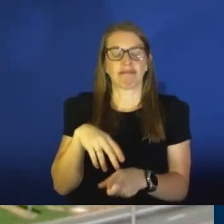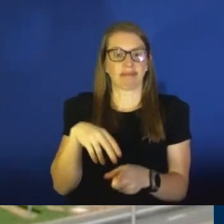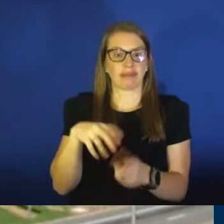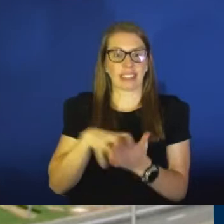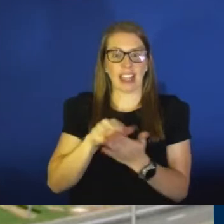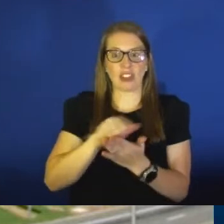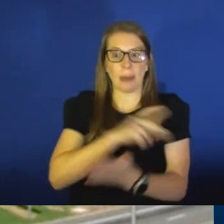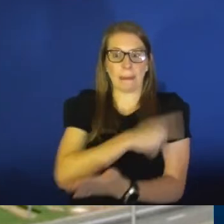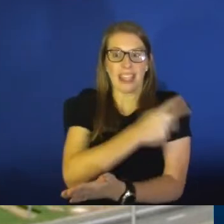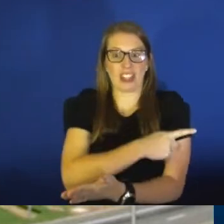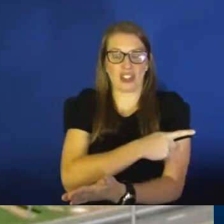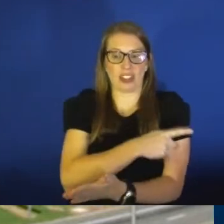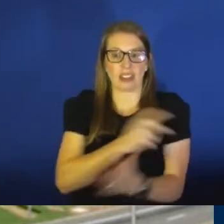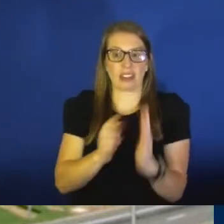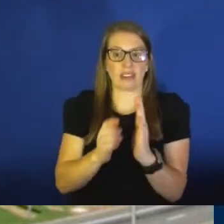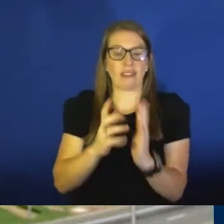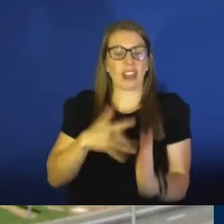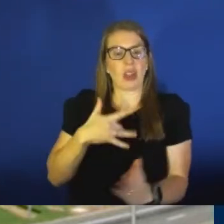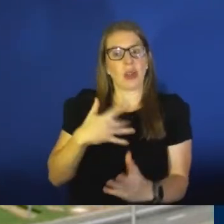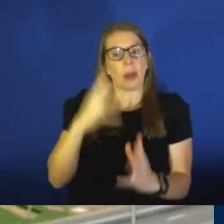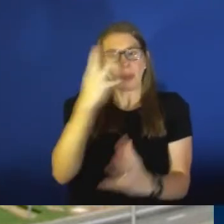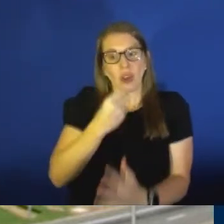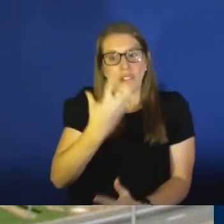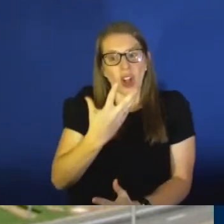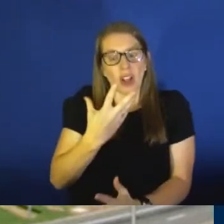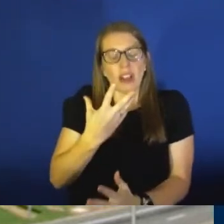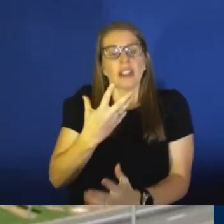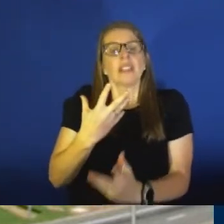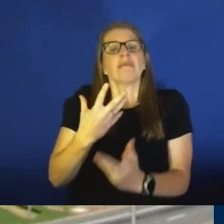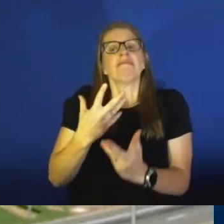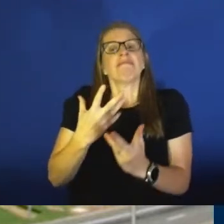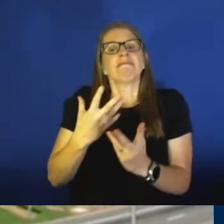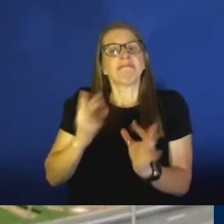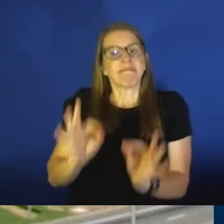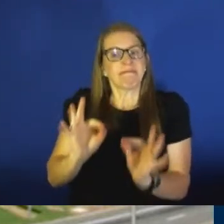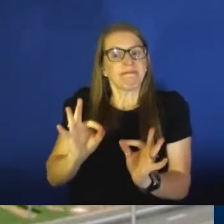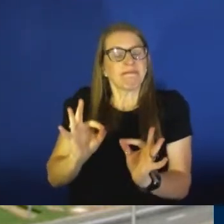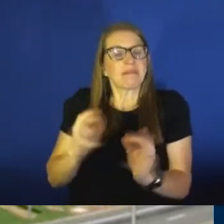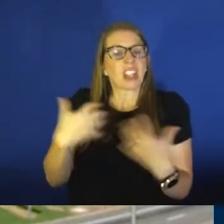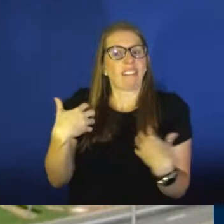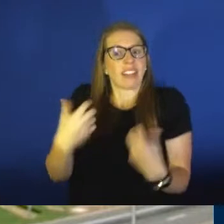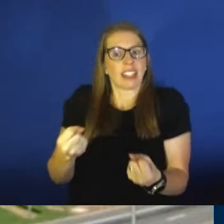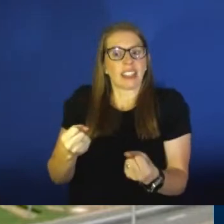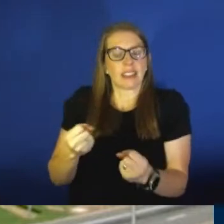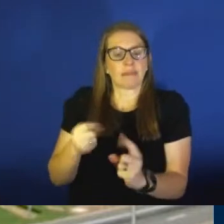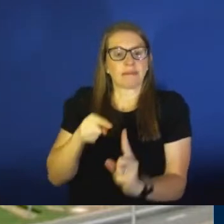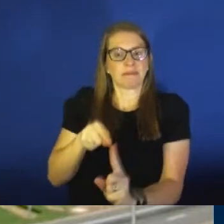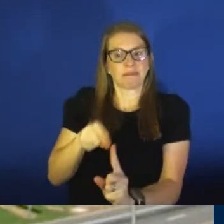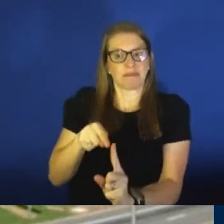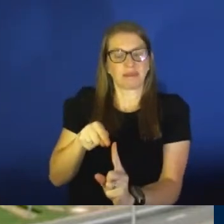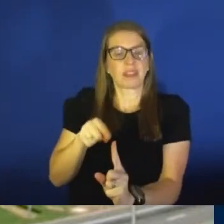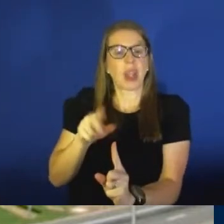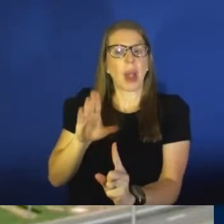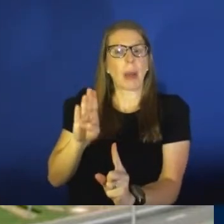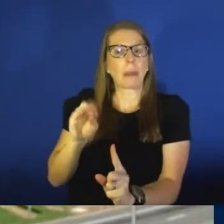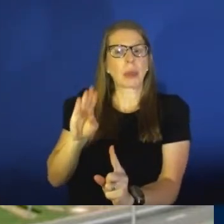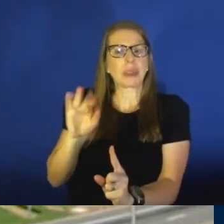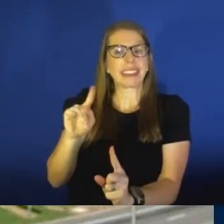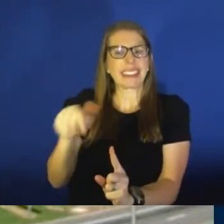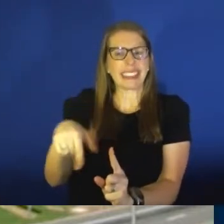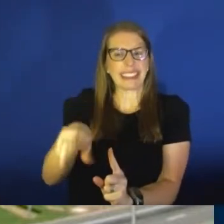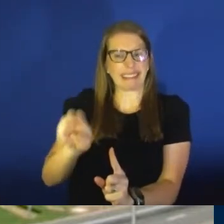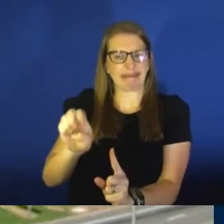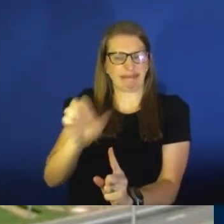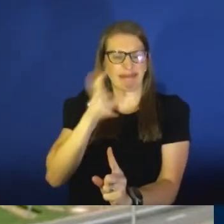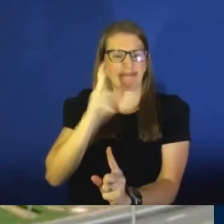turned 10 today, so we're going to take you inside Missy's boutique. In about 15 minutes, Dr. Dana Hawkinson will join us with the latest COVID-19 numbers